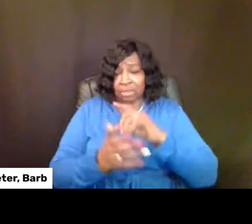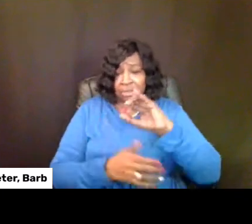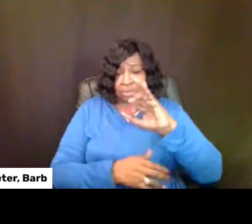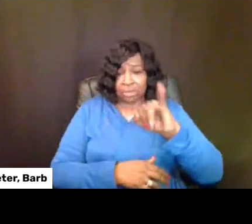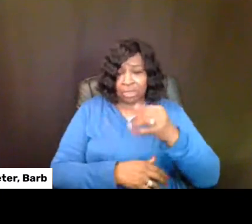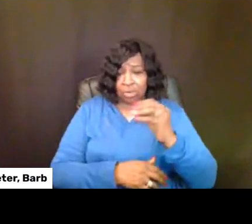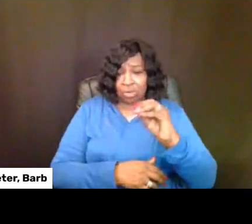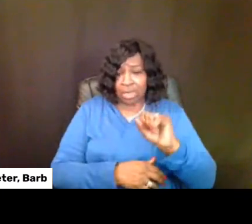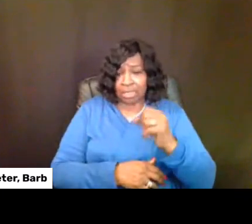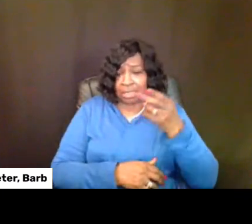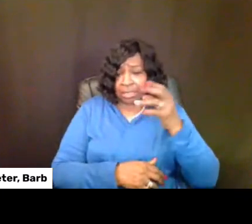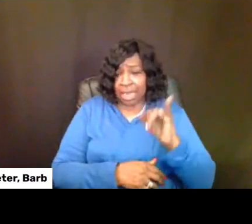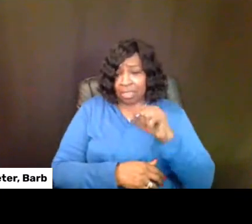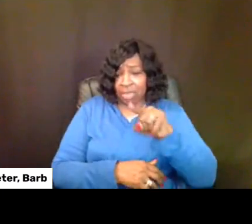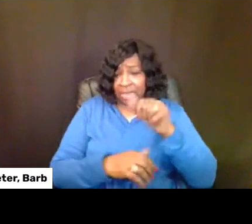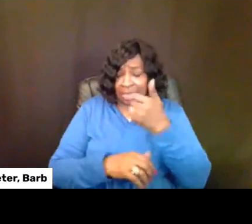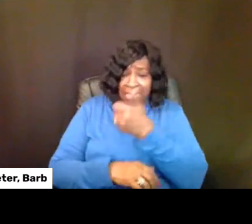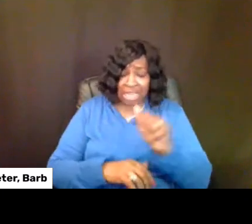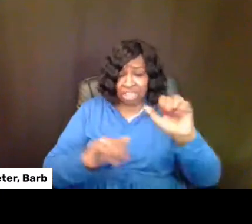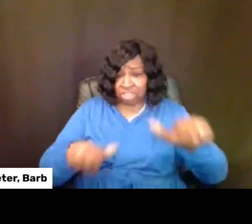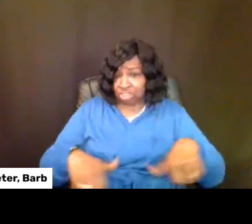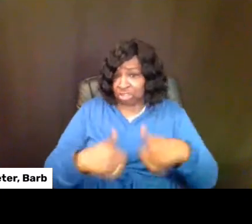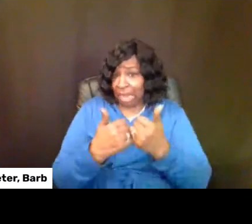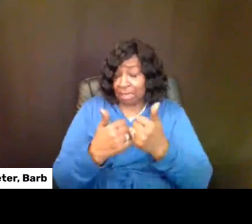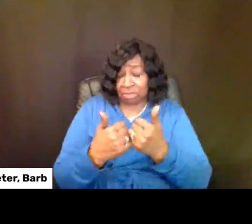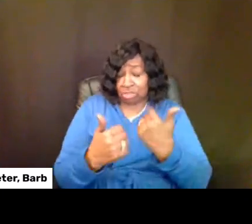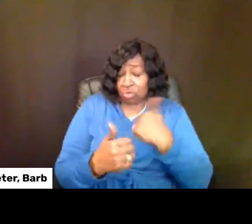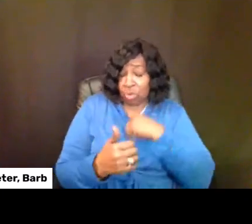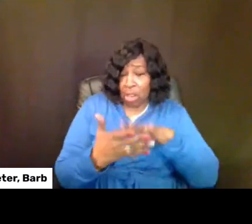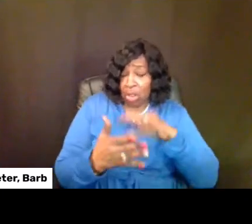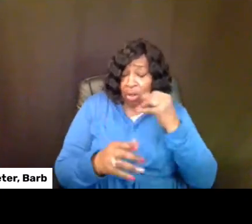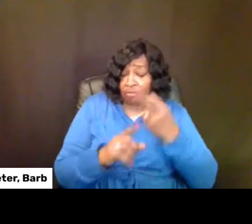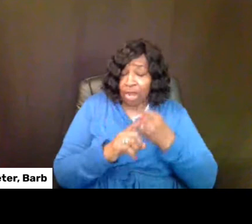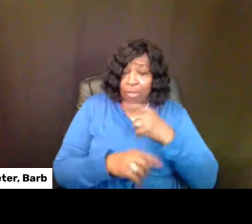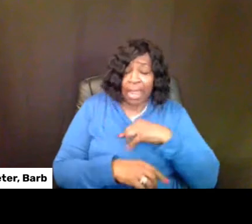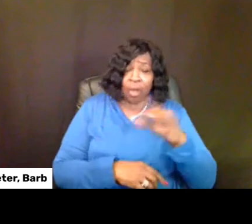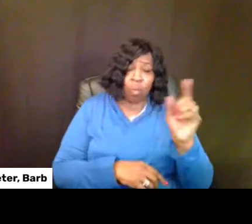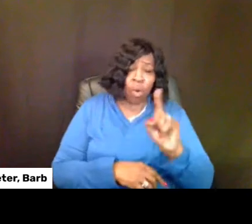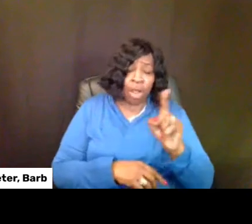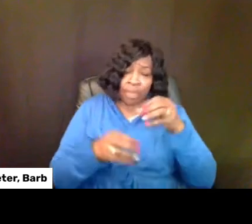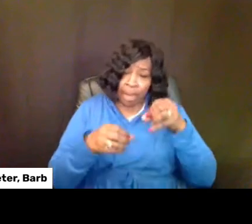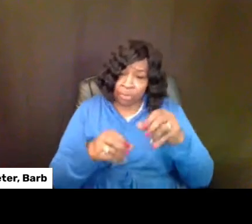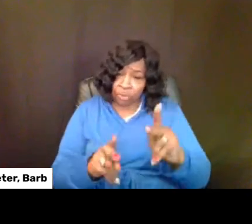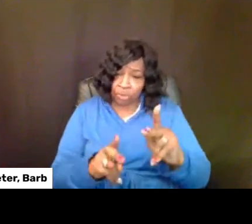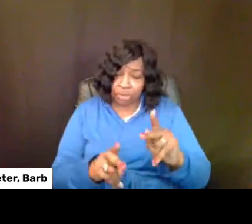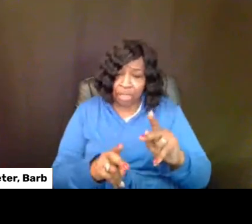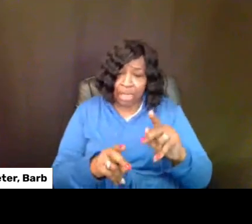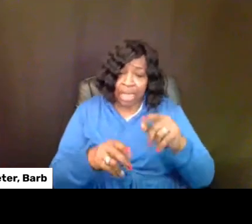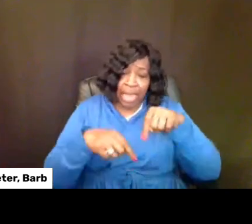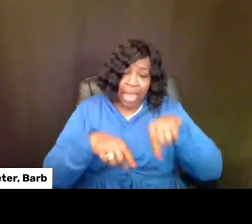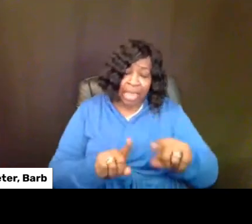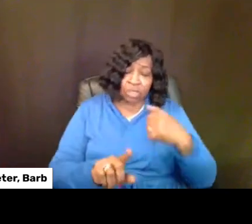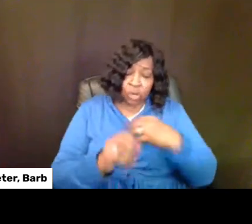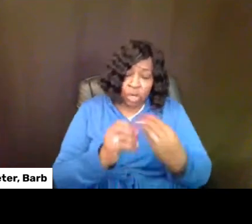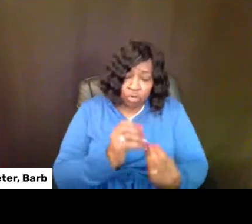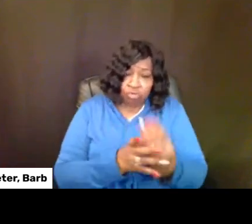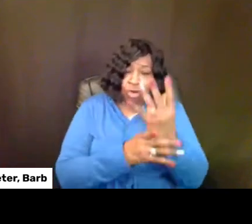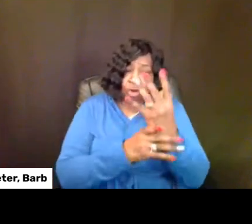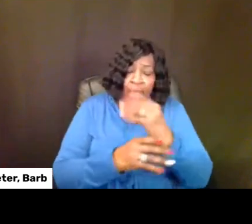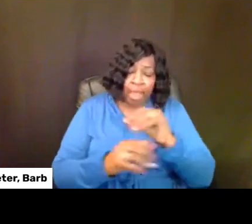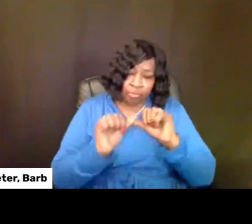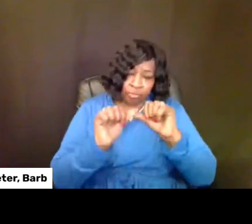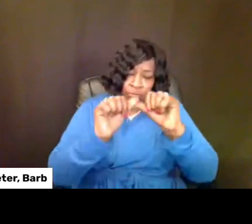are there any challenges that we have learned from, and what are the opportunities as we grow and further implement